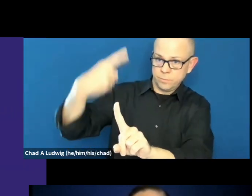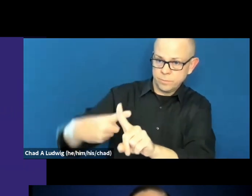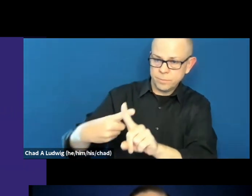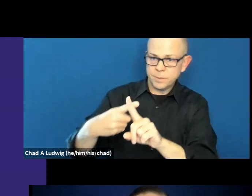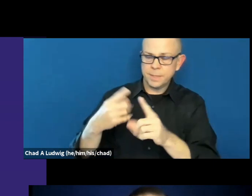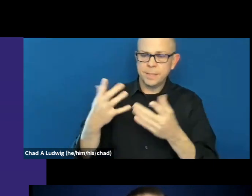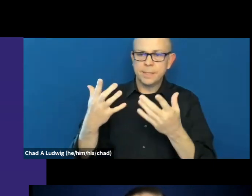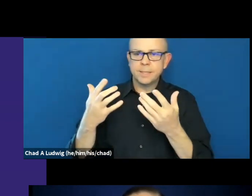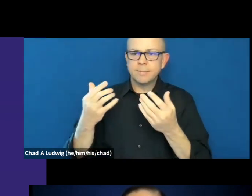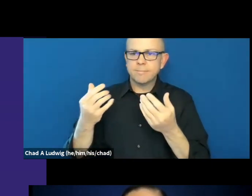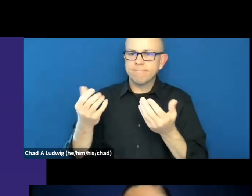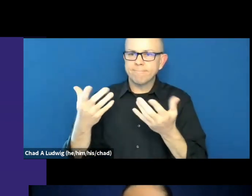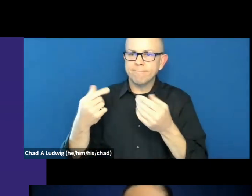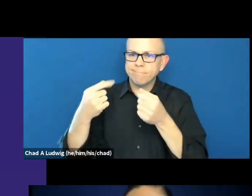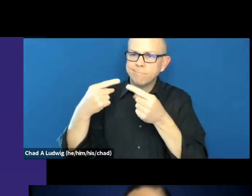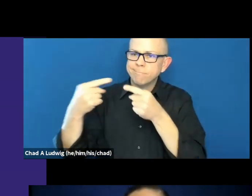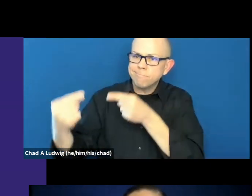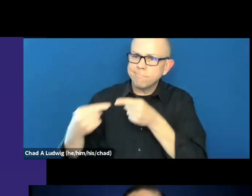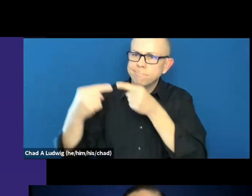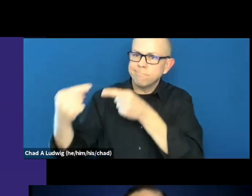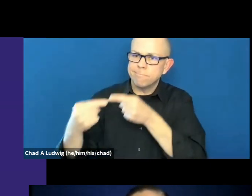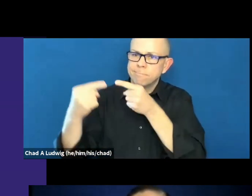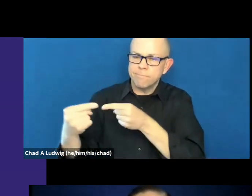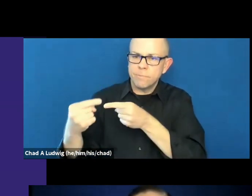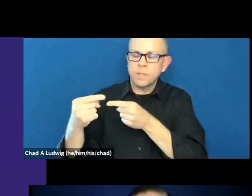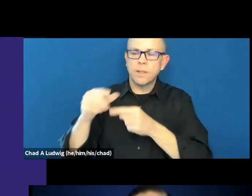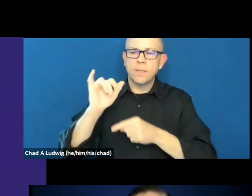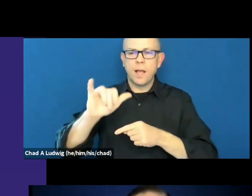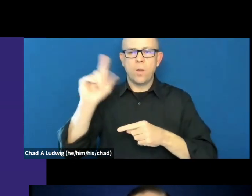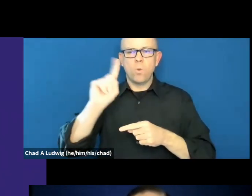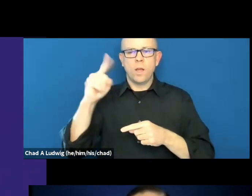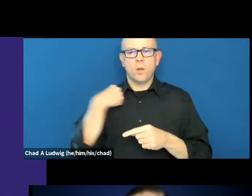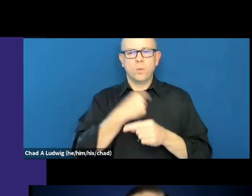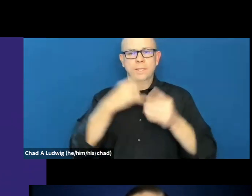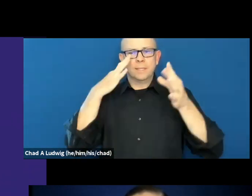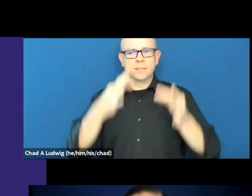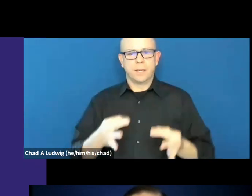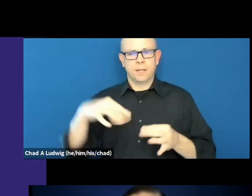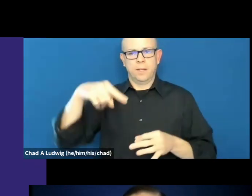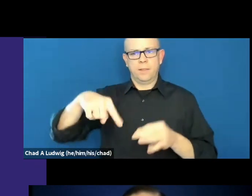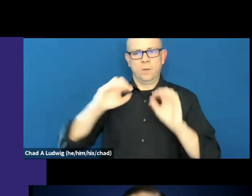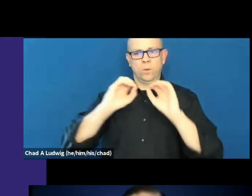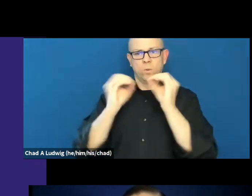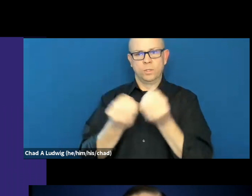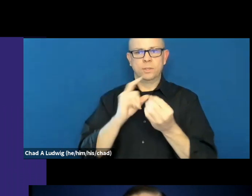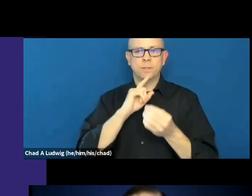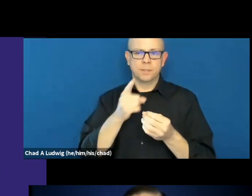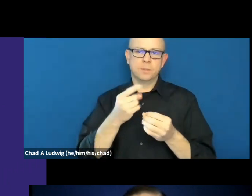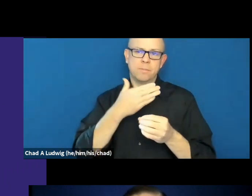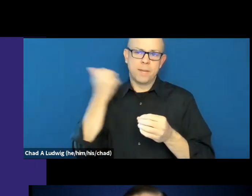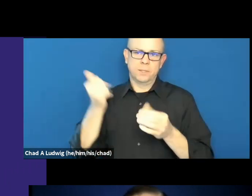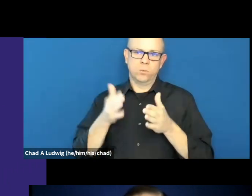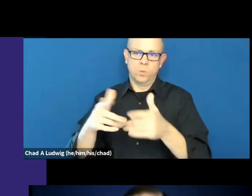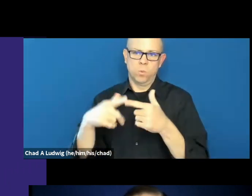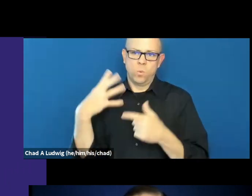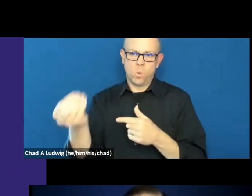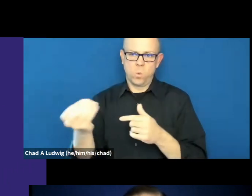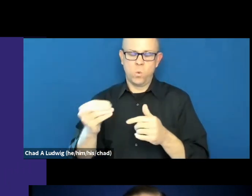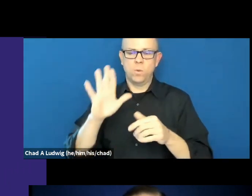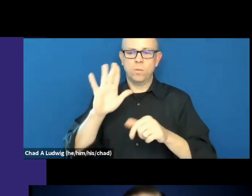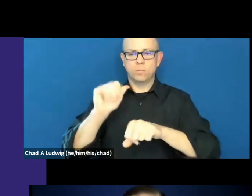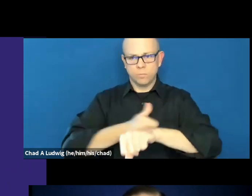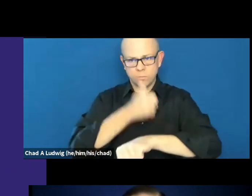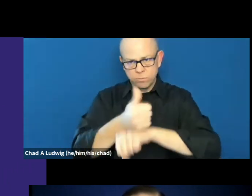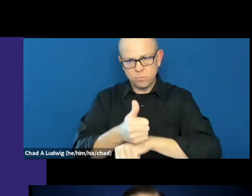slide. Thus far, we've been trying to identify these, and also we decided that within this